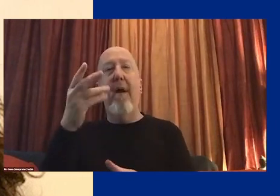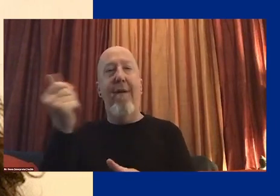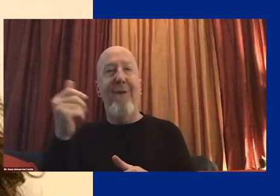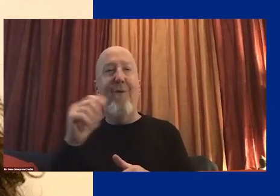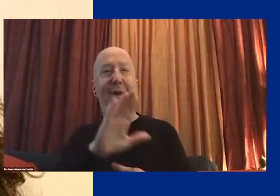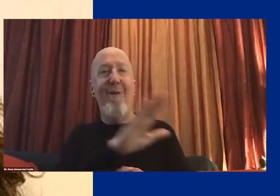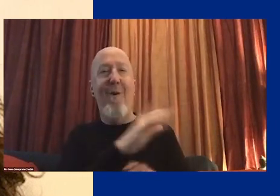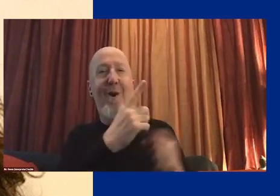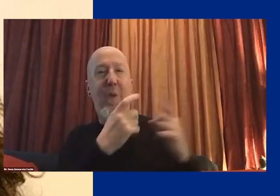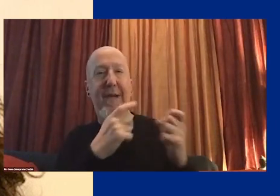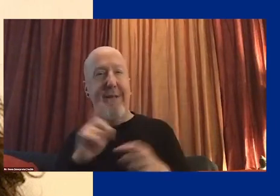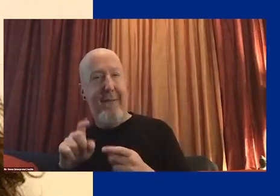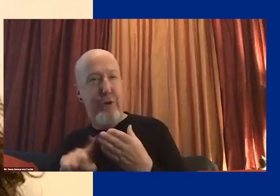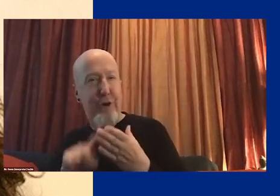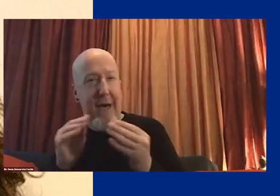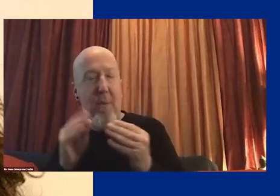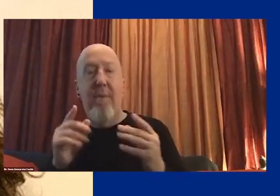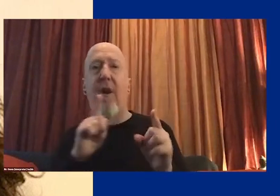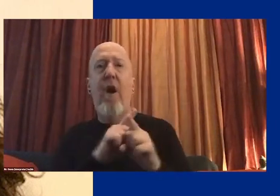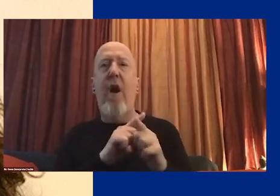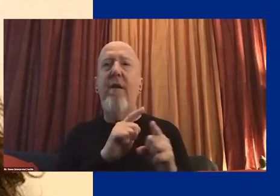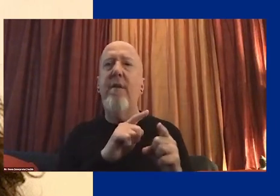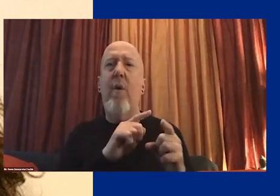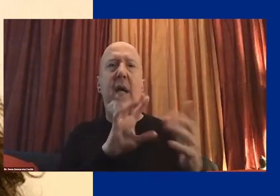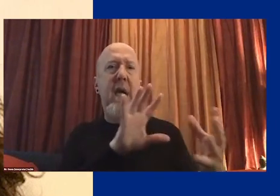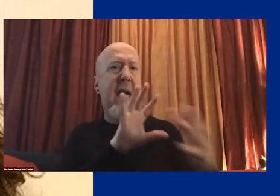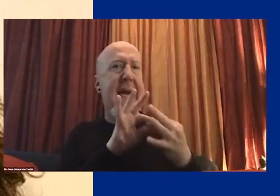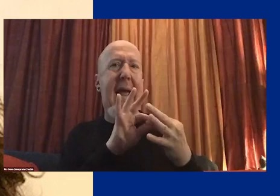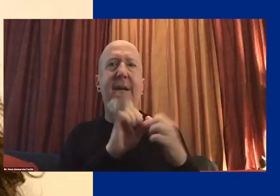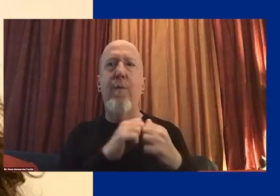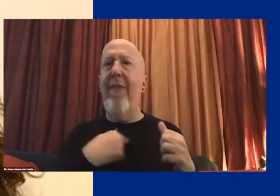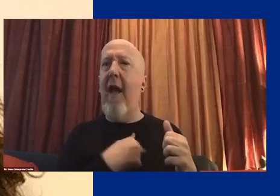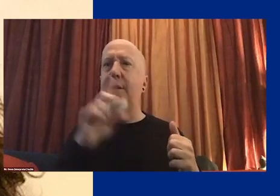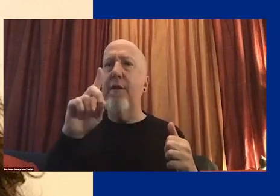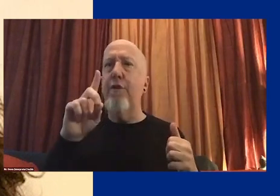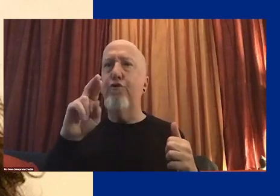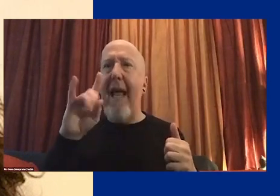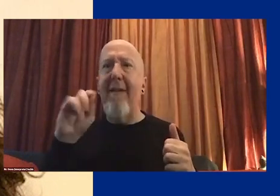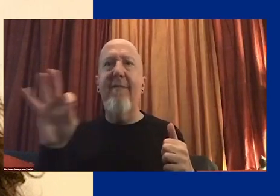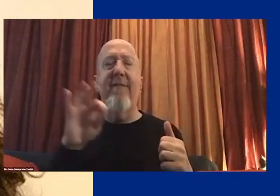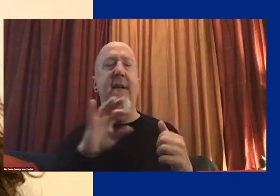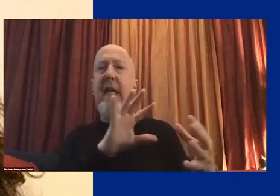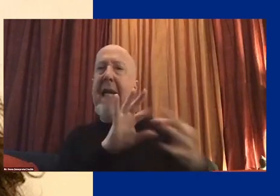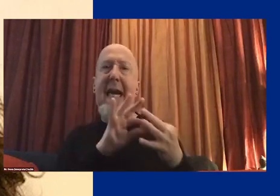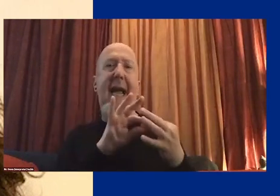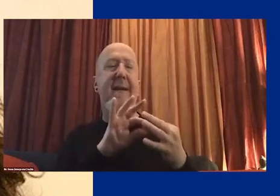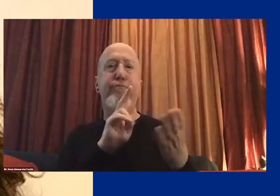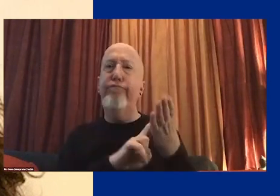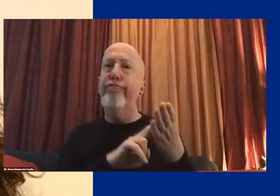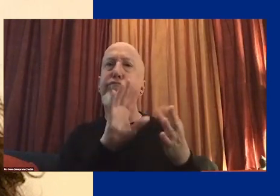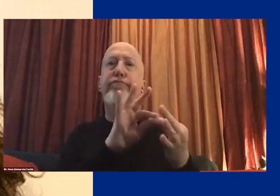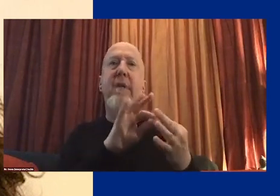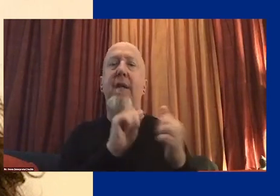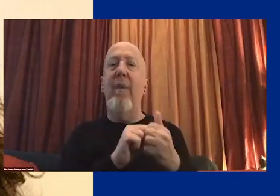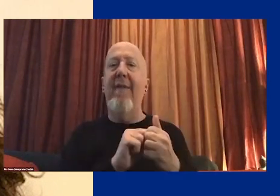being connected to DREDF, to TILDEF, to Nobody is Disposable. There's a lot